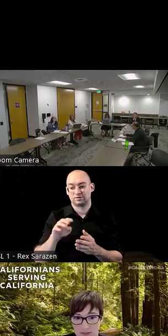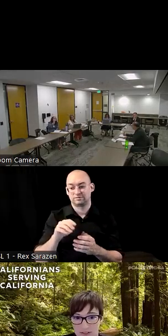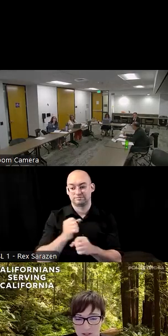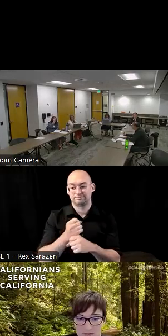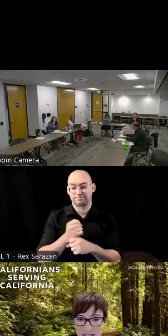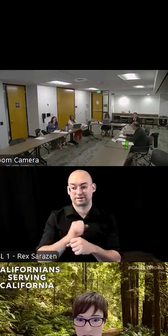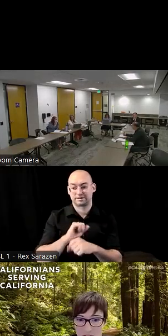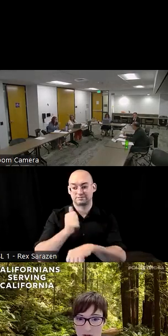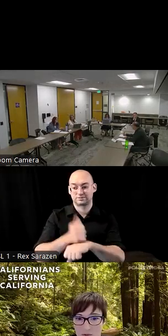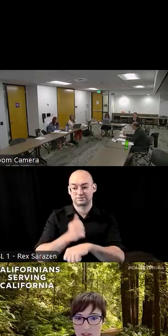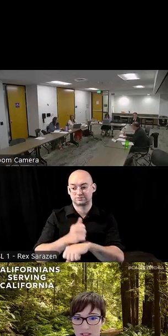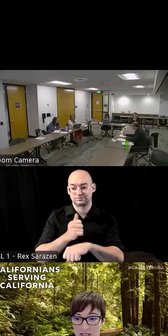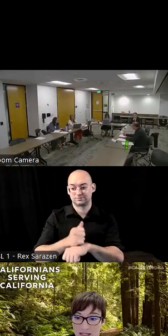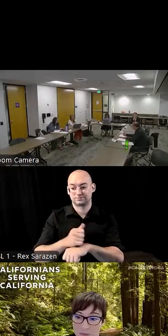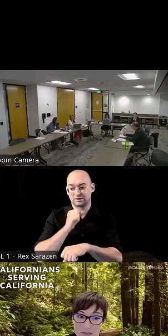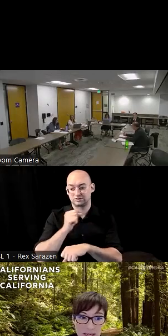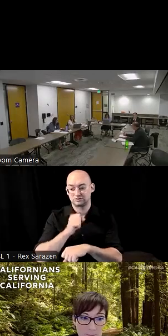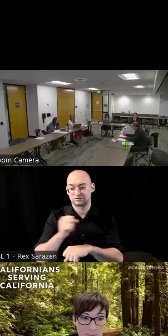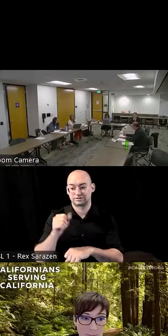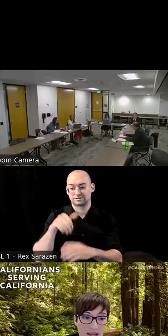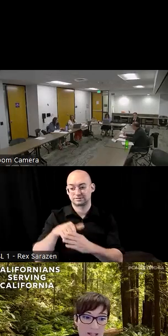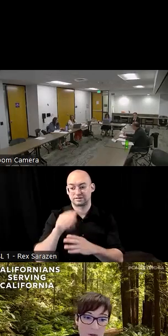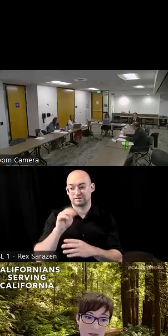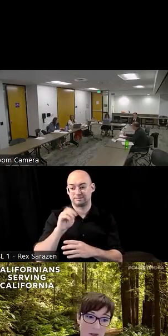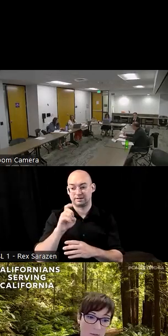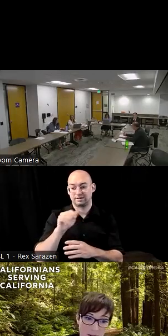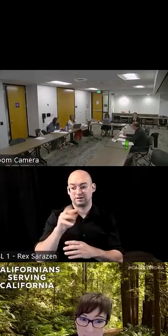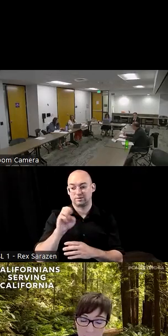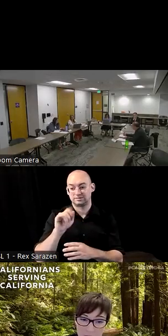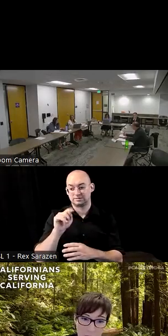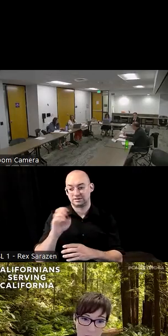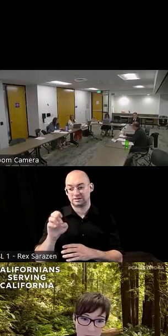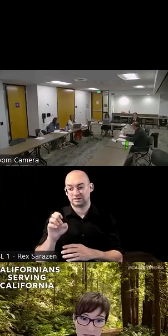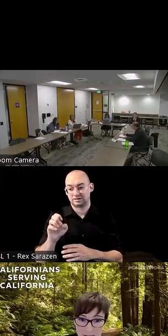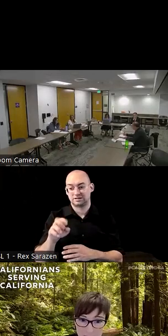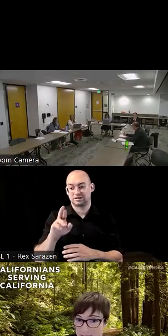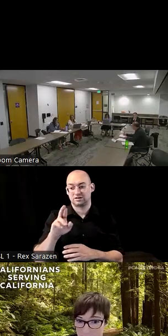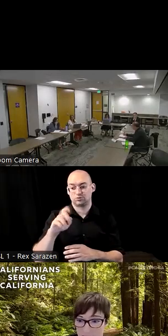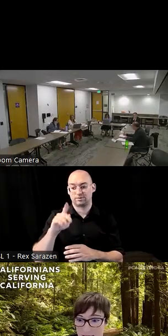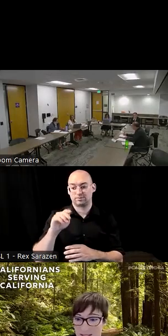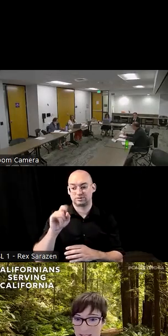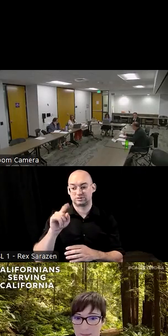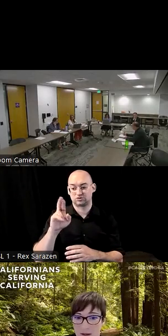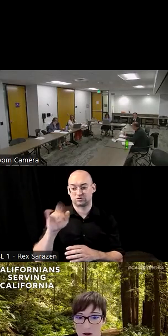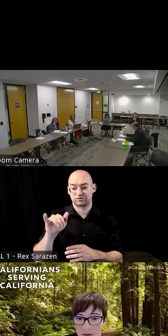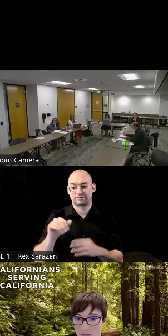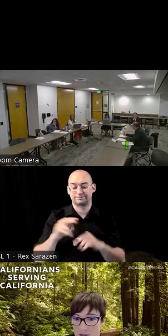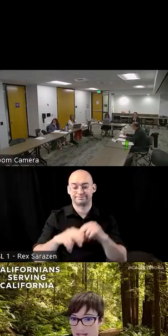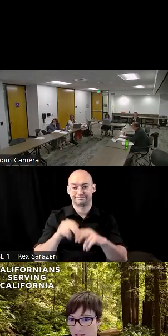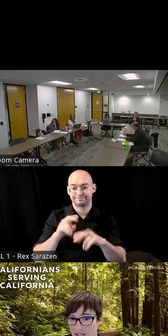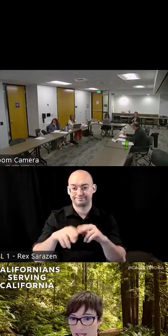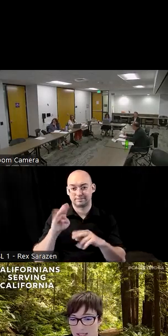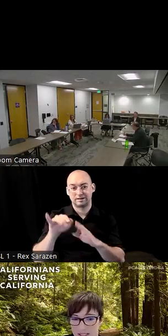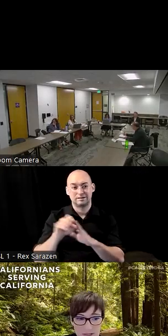and representation of aging inclusion in the DDS website, as well as to be a repository for the work being done by the State Alliance team on the